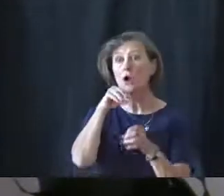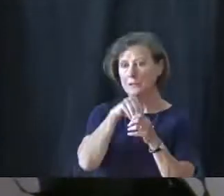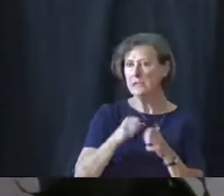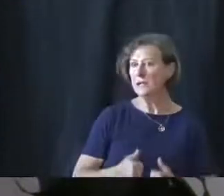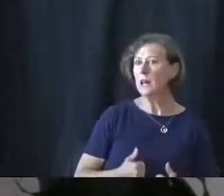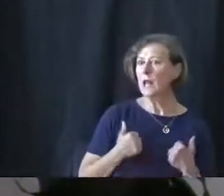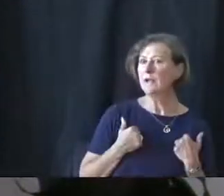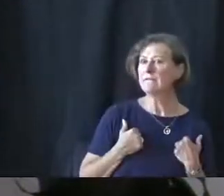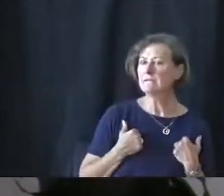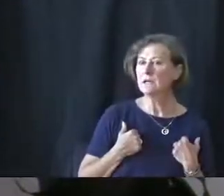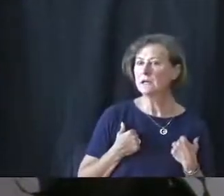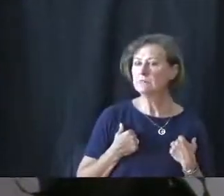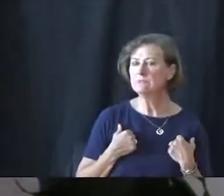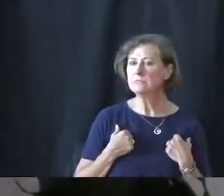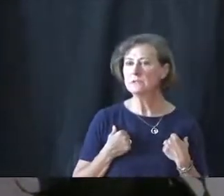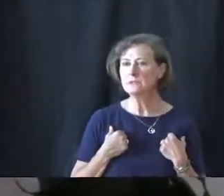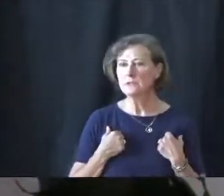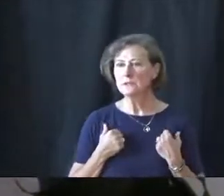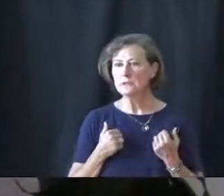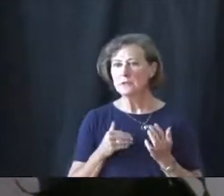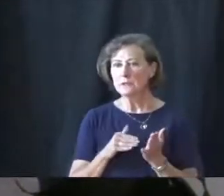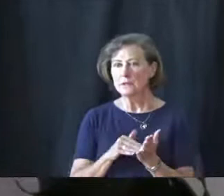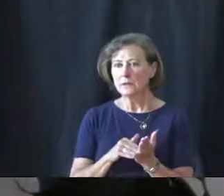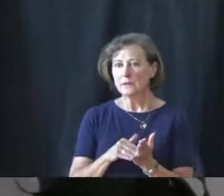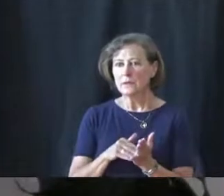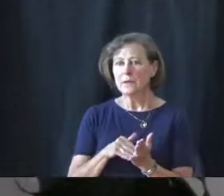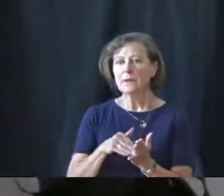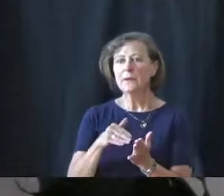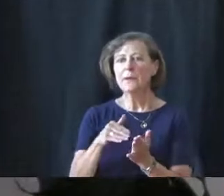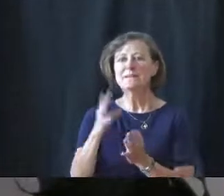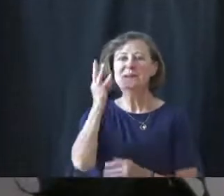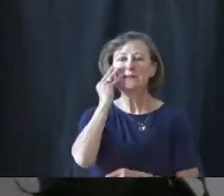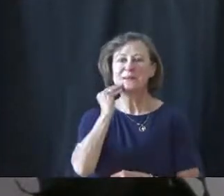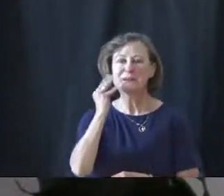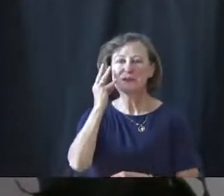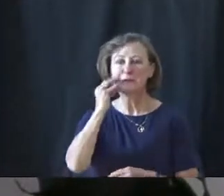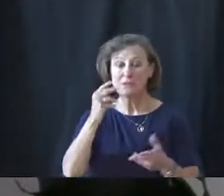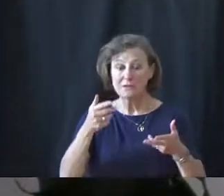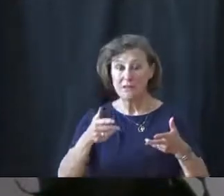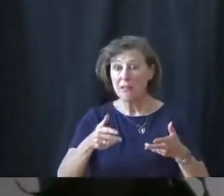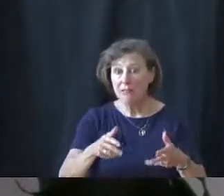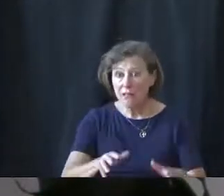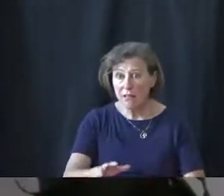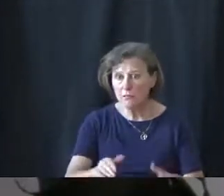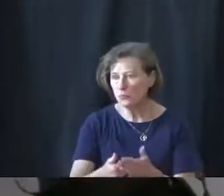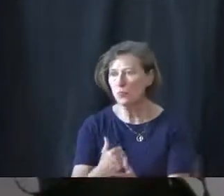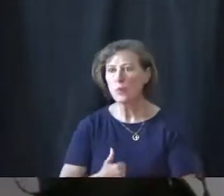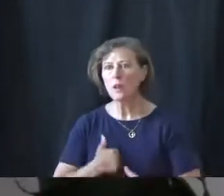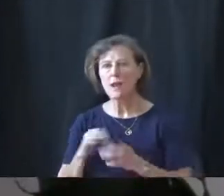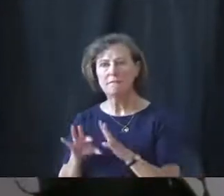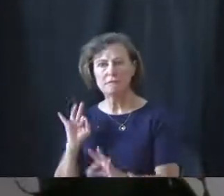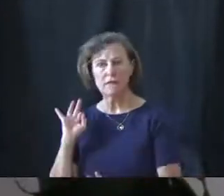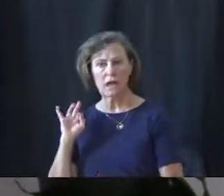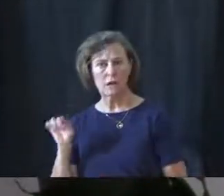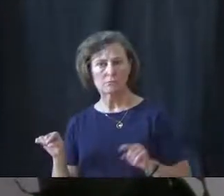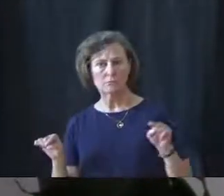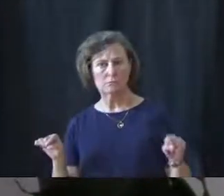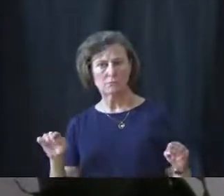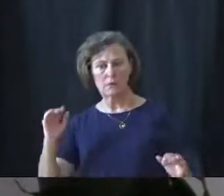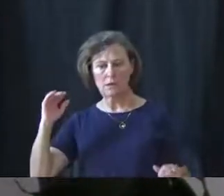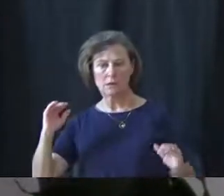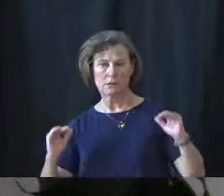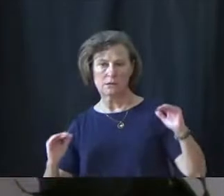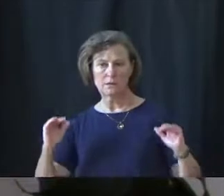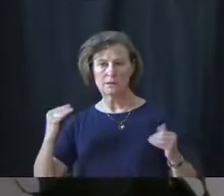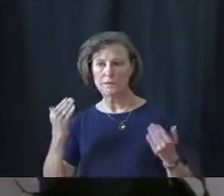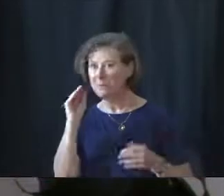So often in the experience of a loss, new life is found. It may be a